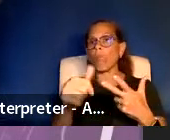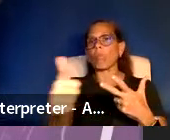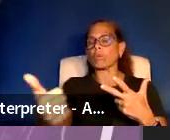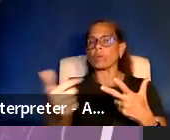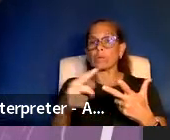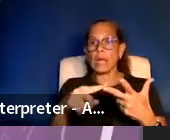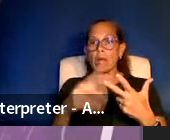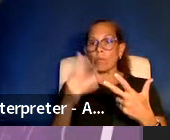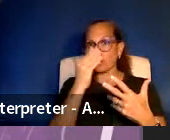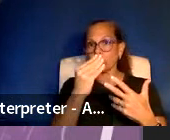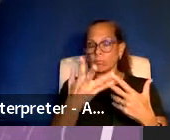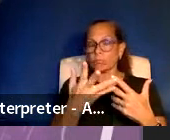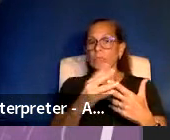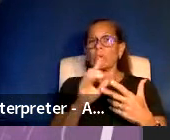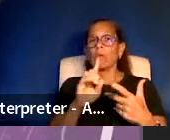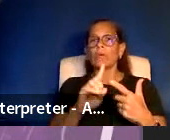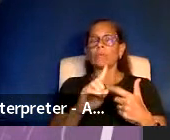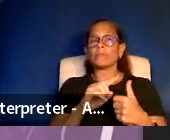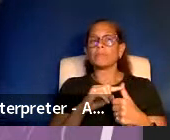note that